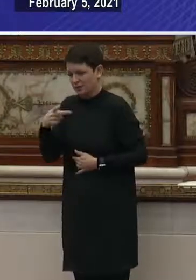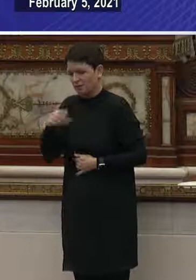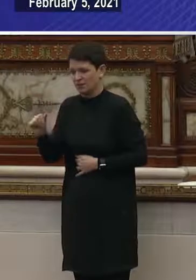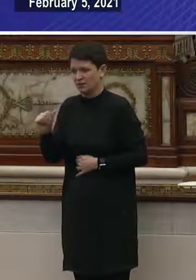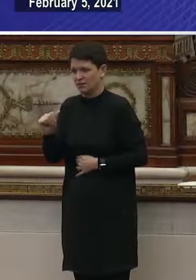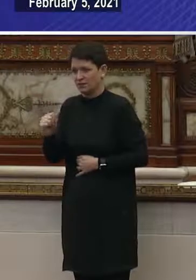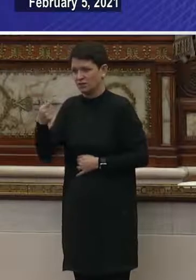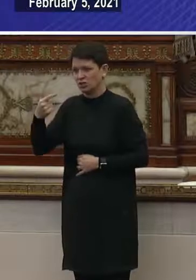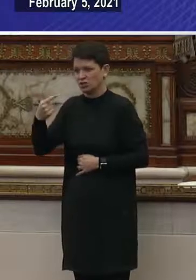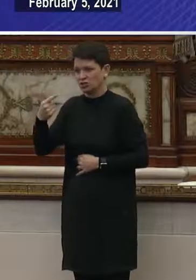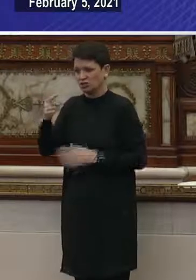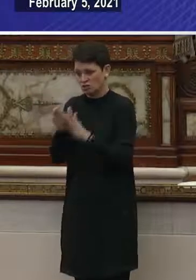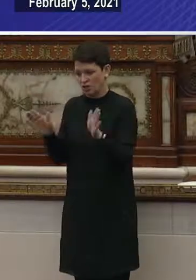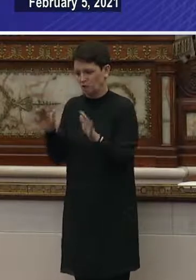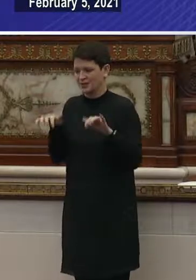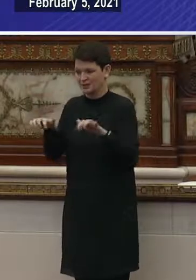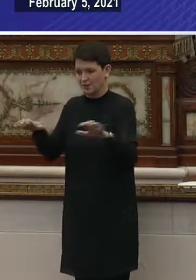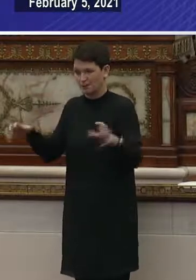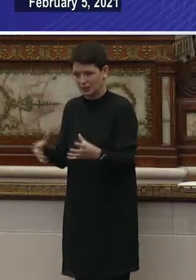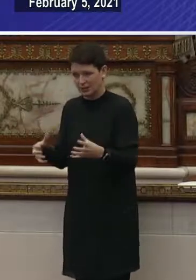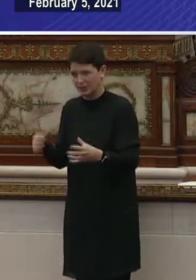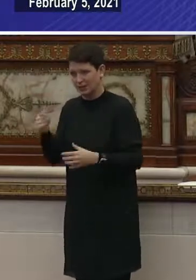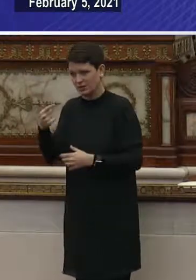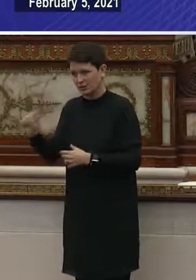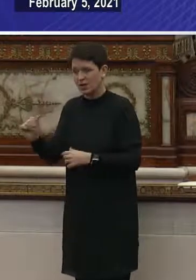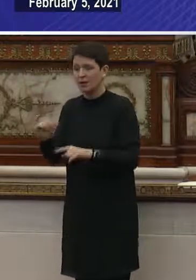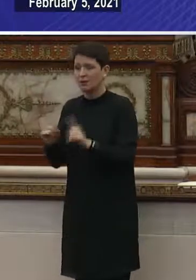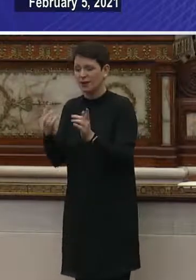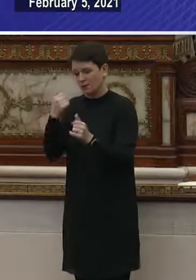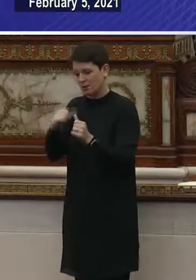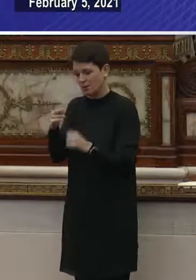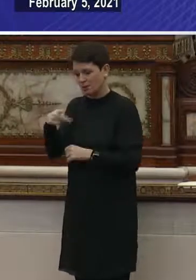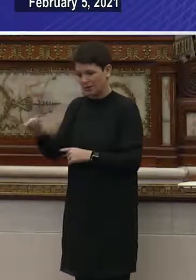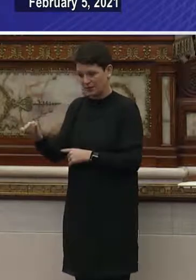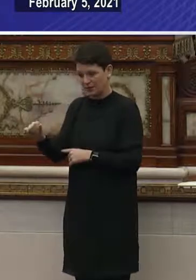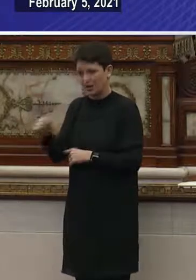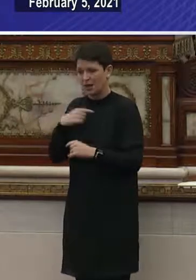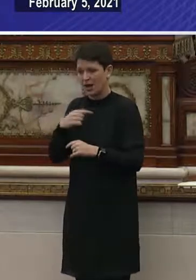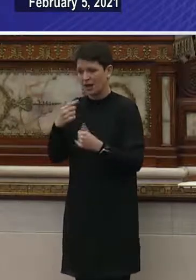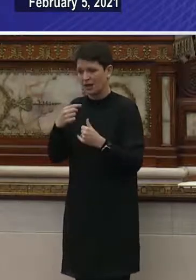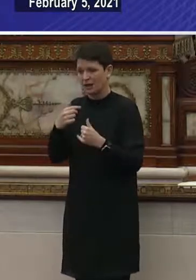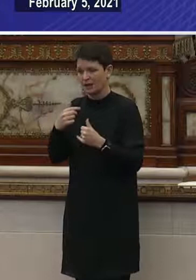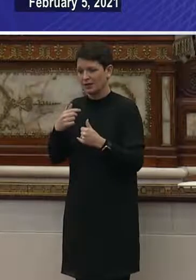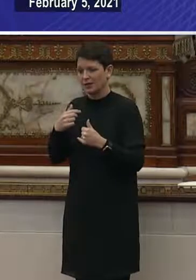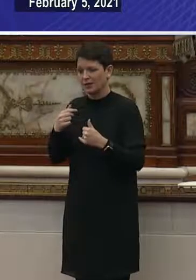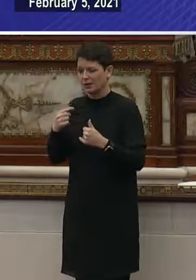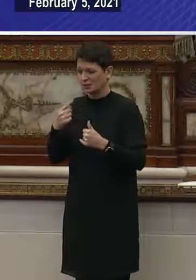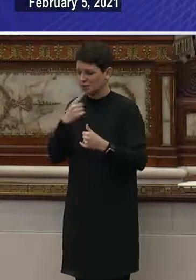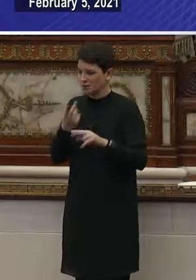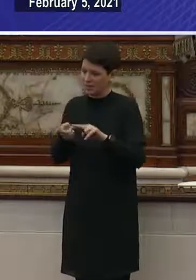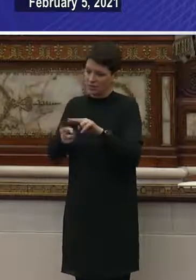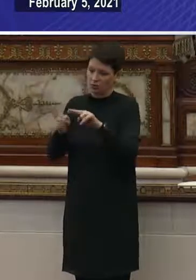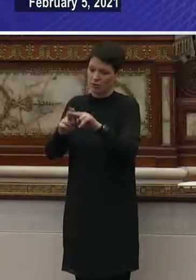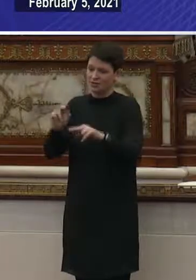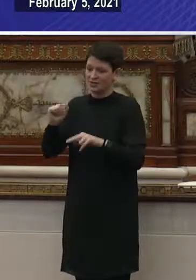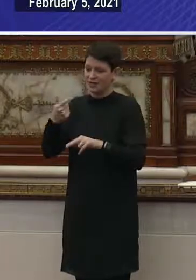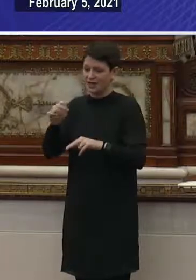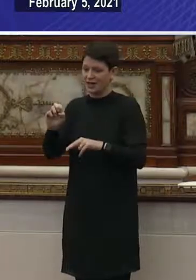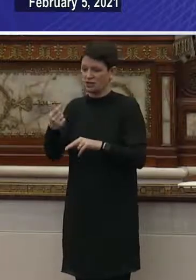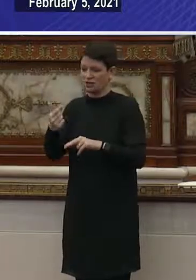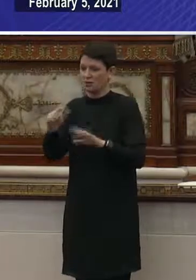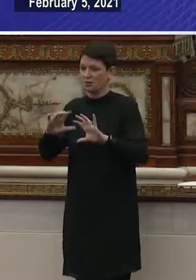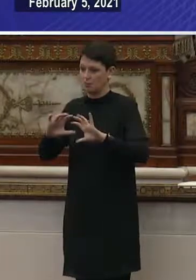Pennsylvania General Assembly, I remember when Pennsylvania and our Silver Foxes, we increased our aging